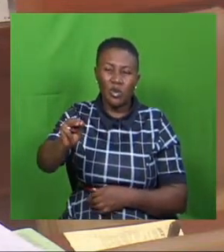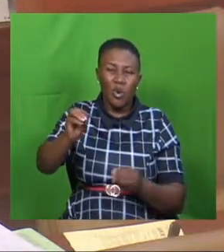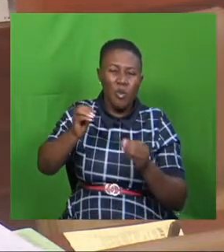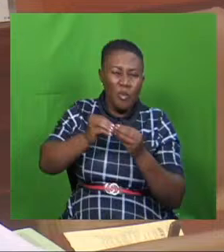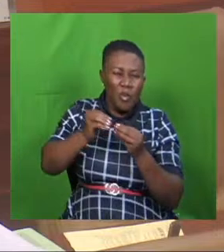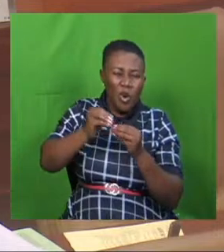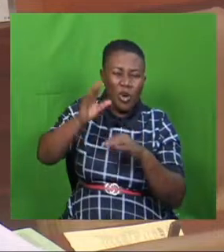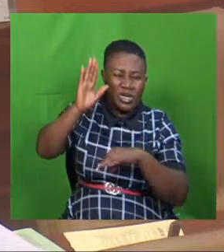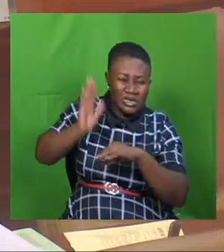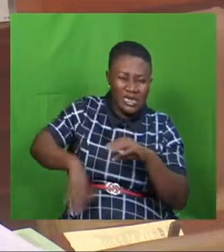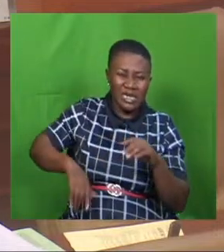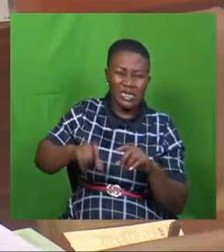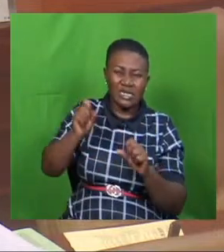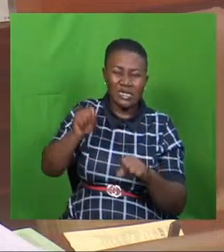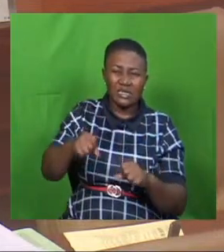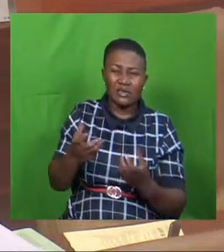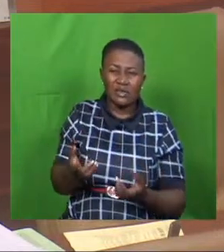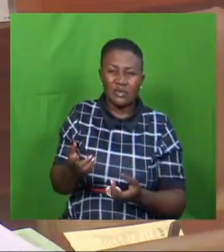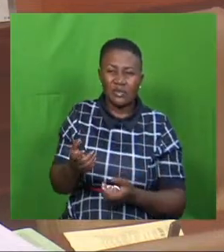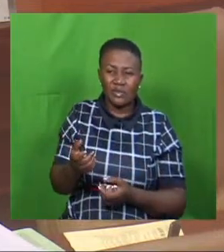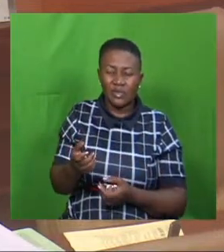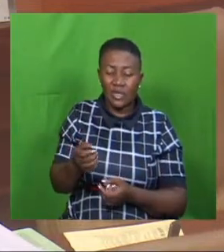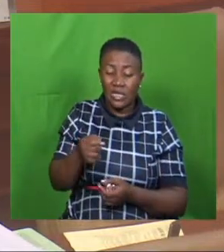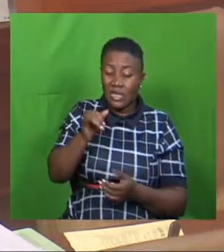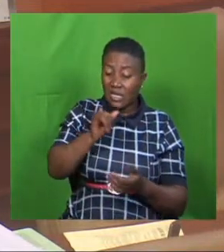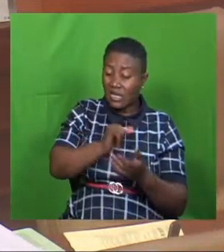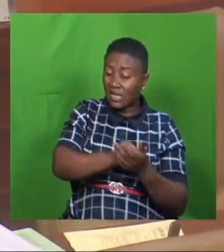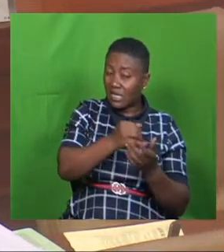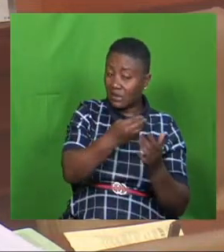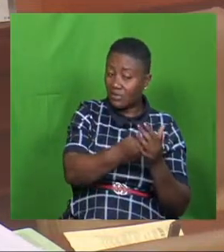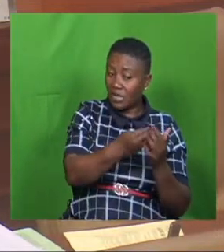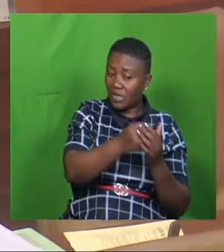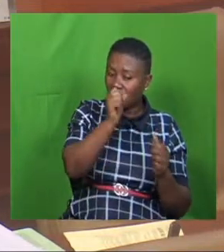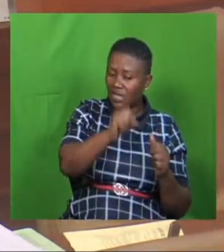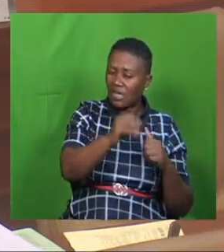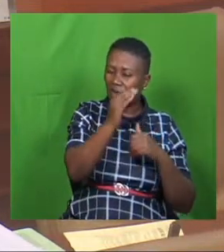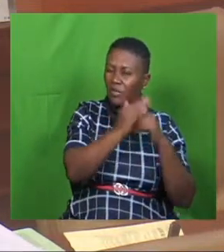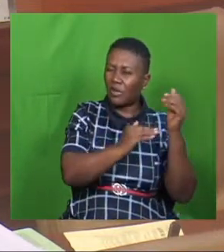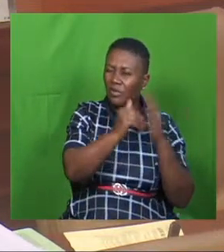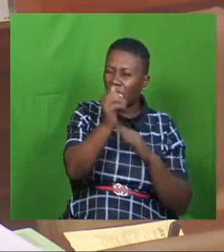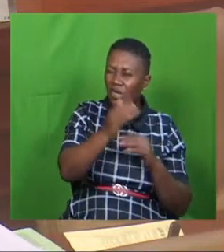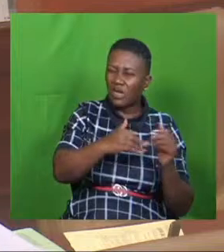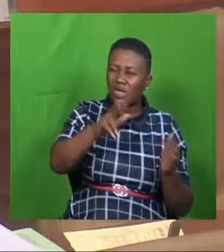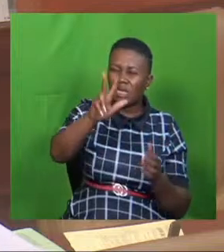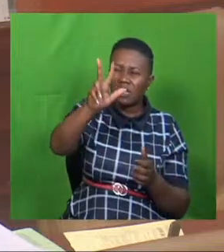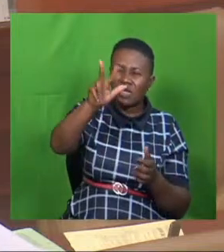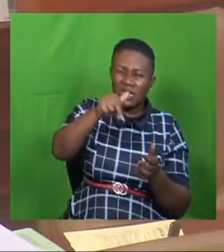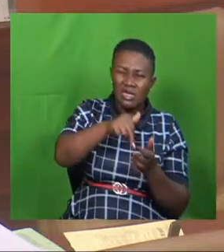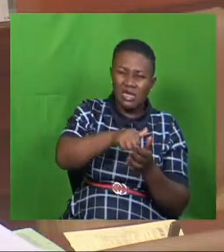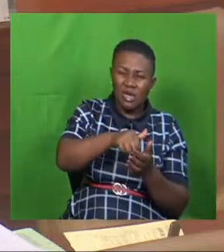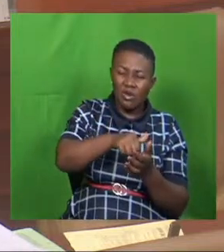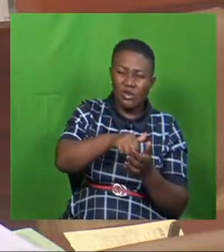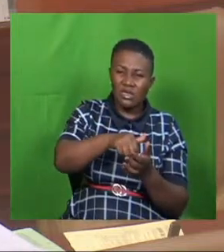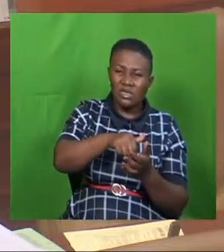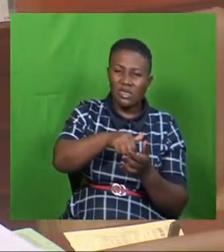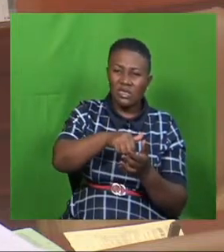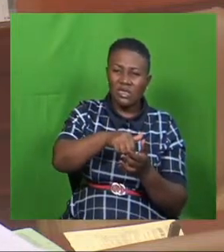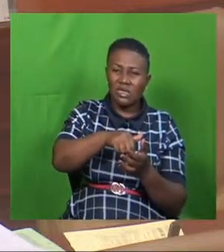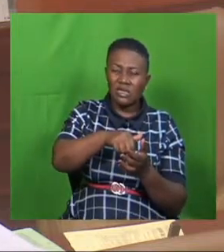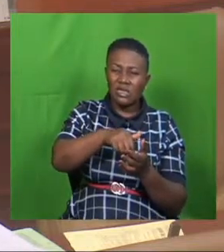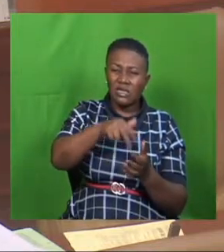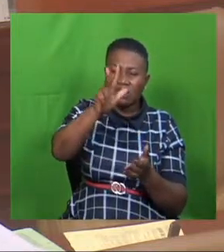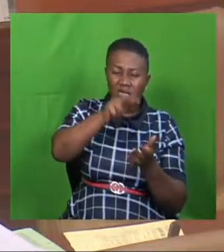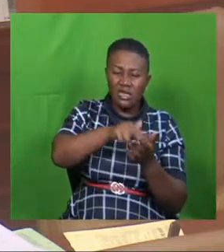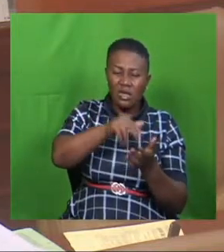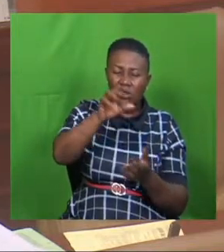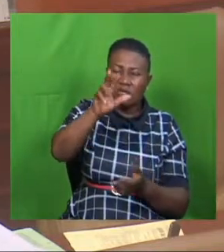build 2,960 cheap compounds. It can build over 3,006 unit classroom blocks. It can